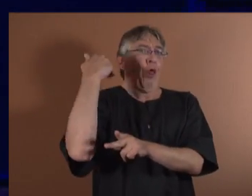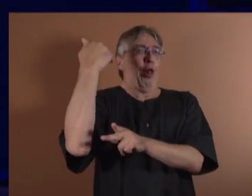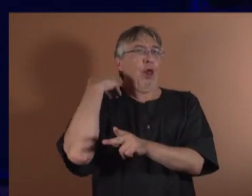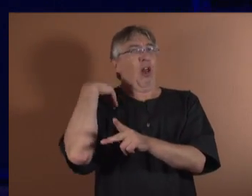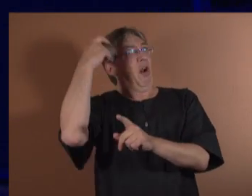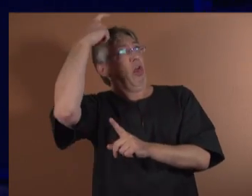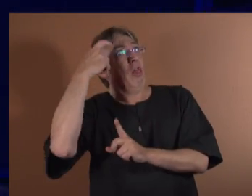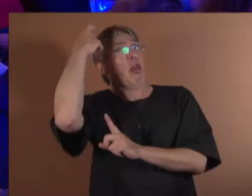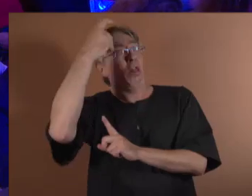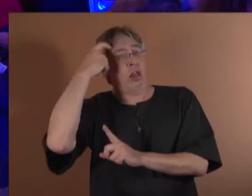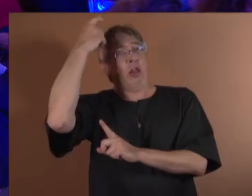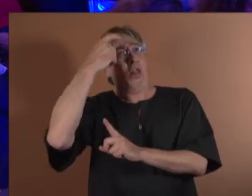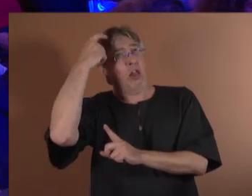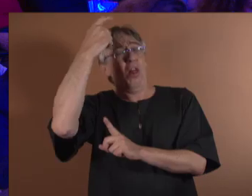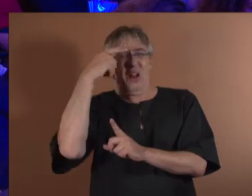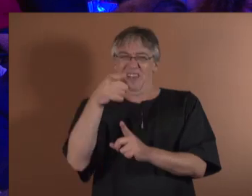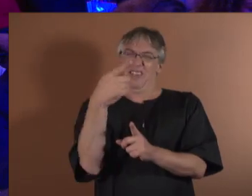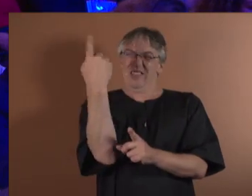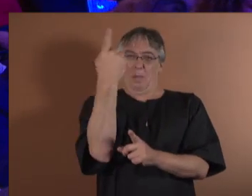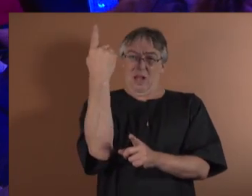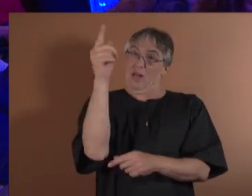your mind, most has your attention.